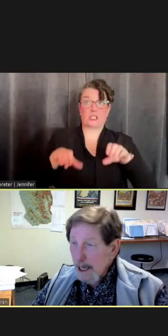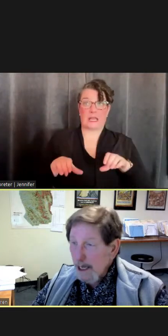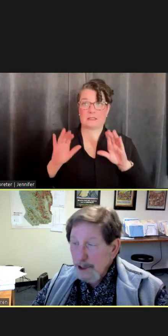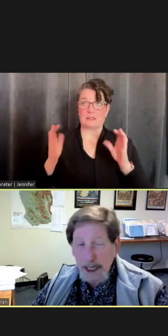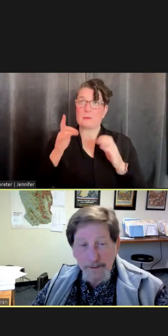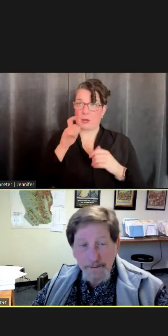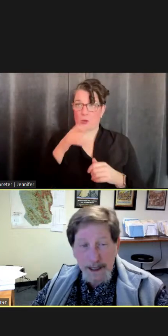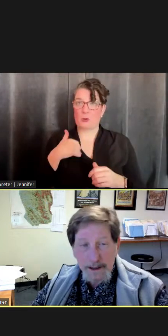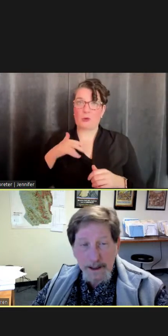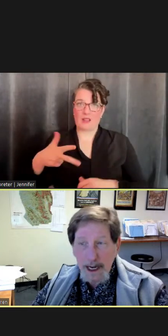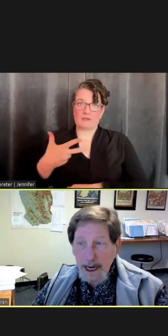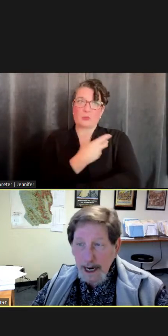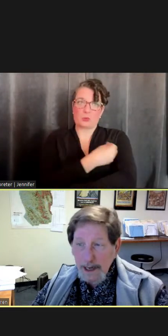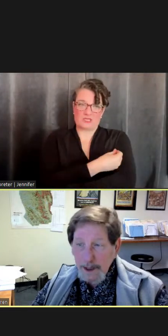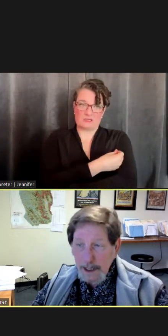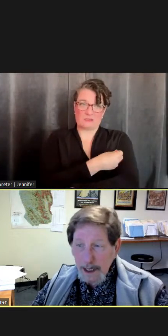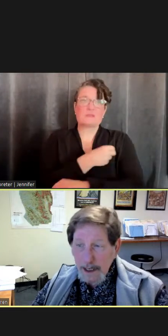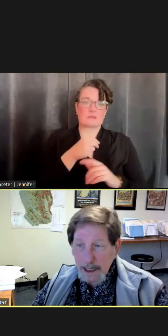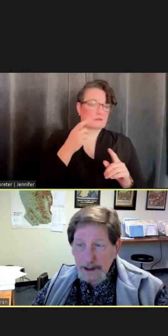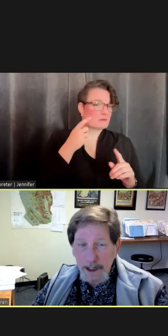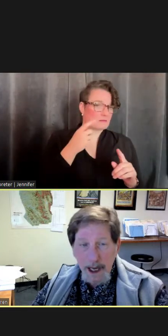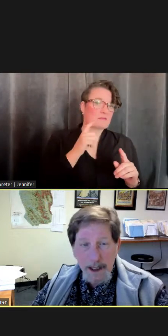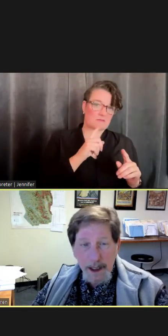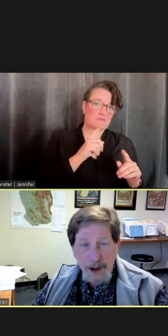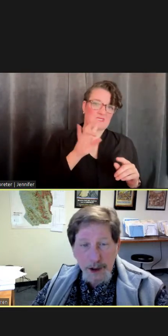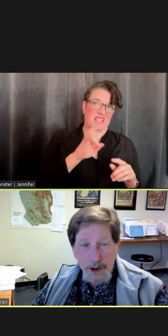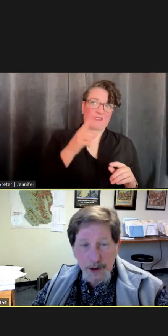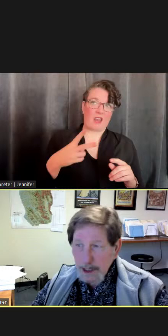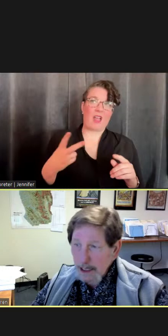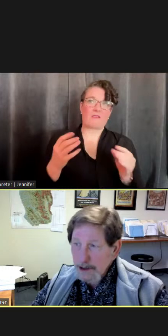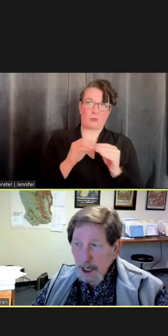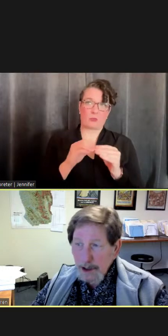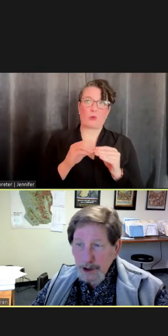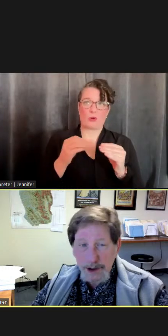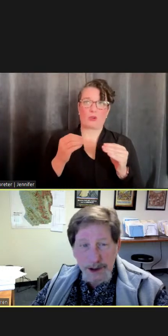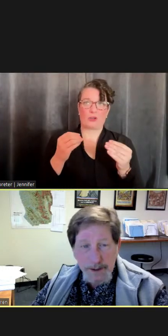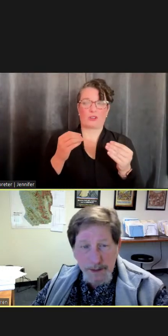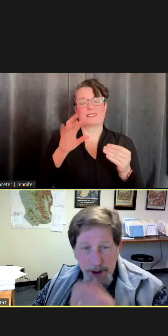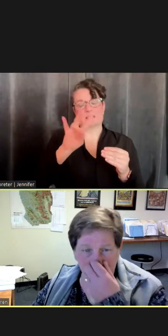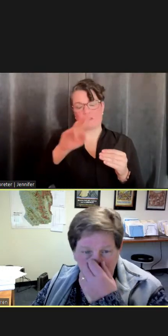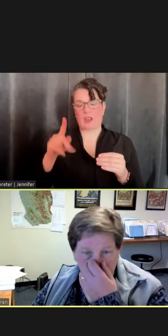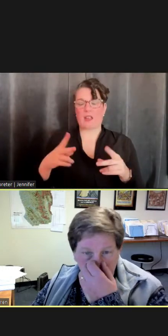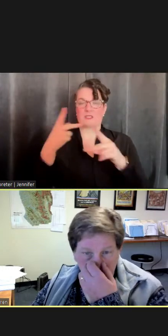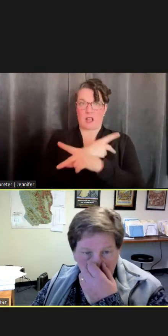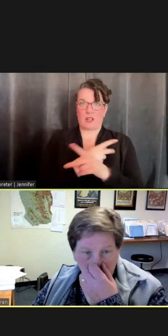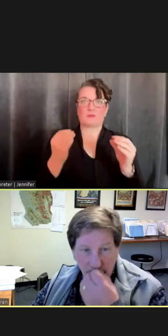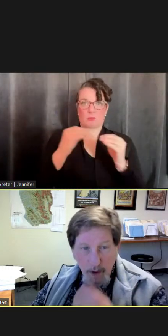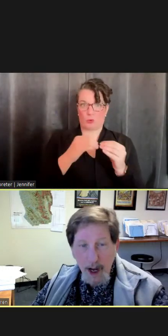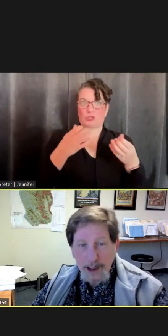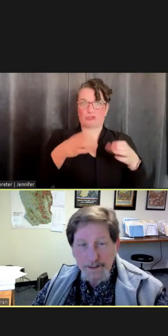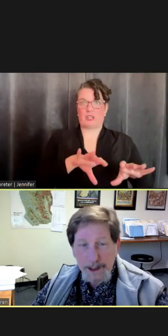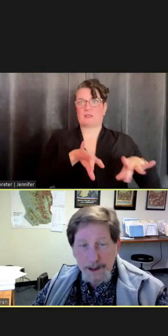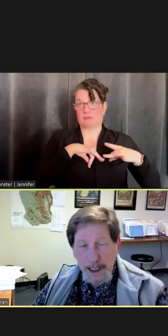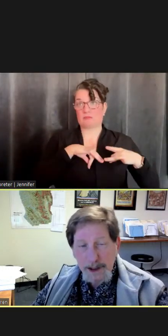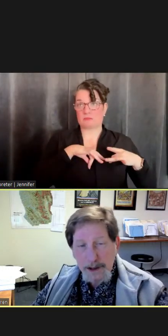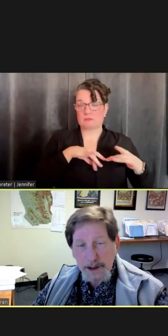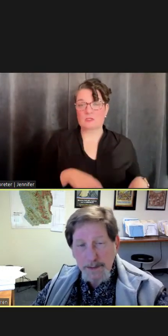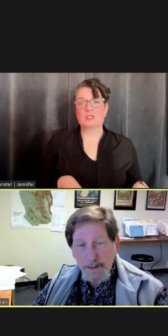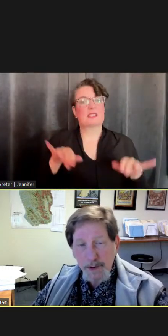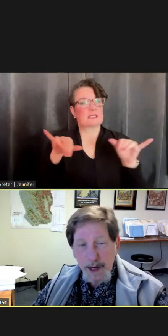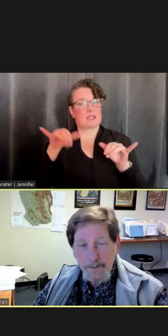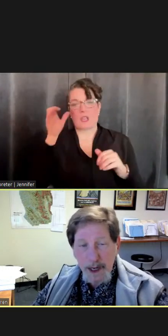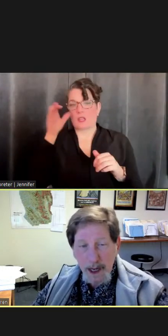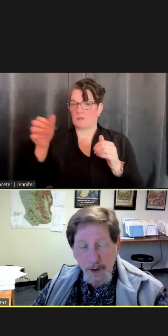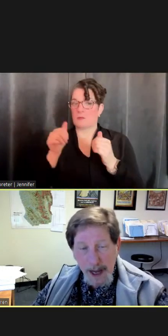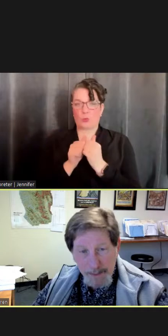become a case, to get infected. And the next slide shows similar for hospitalizations.